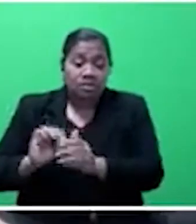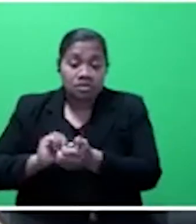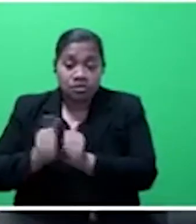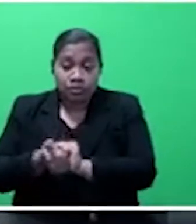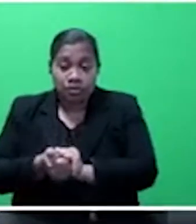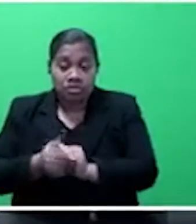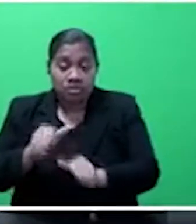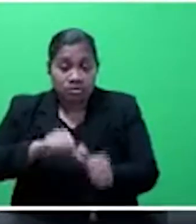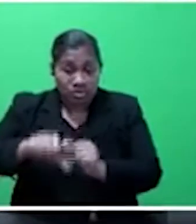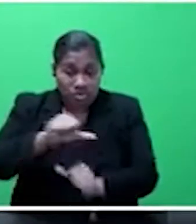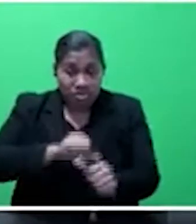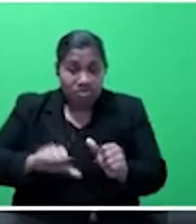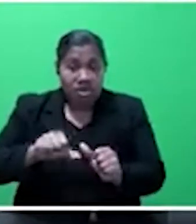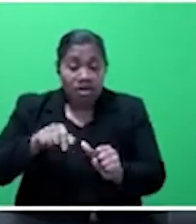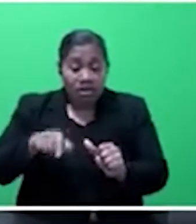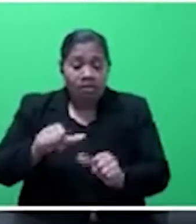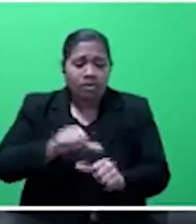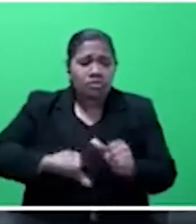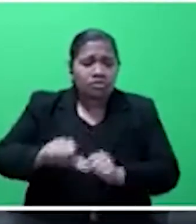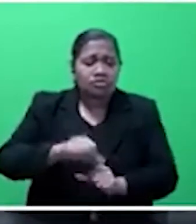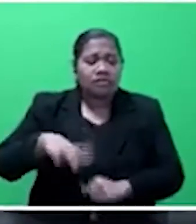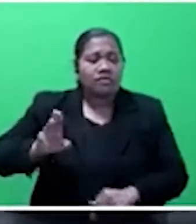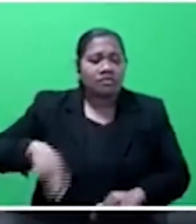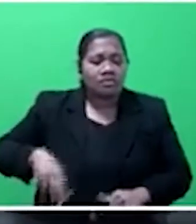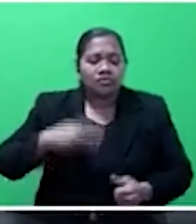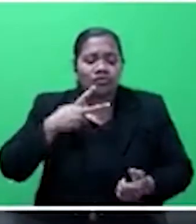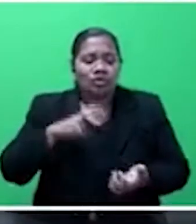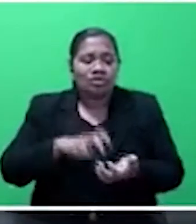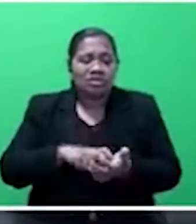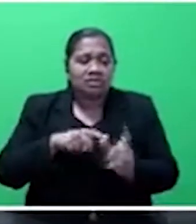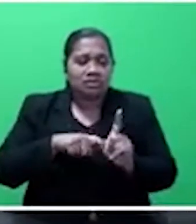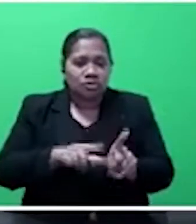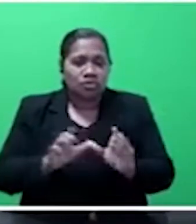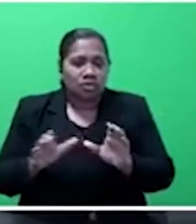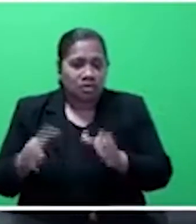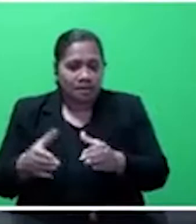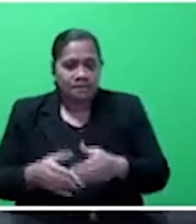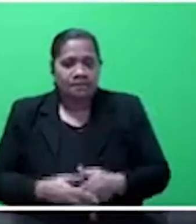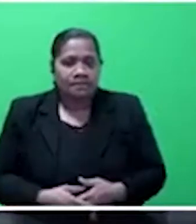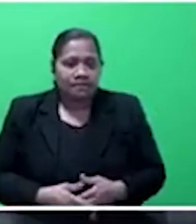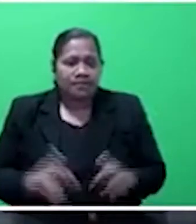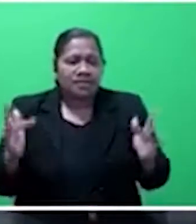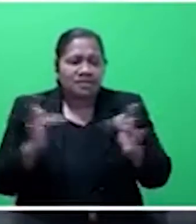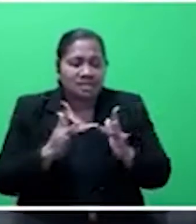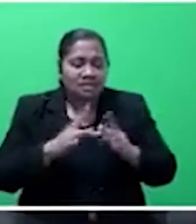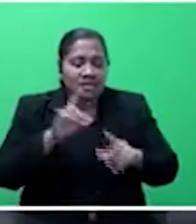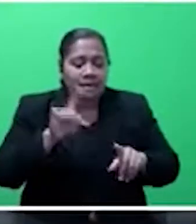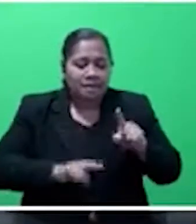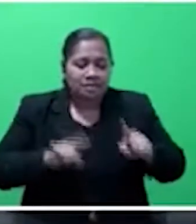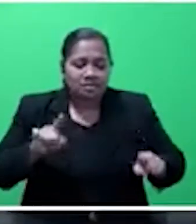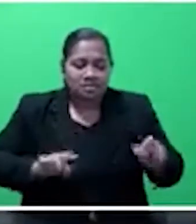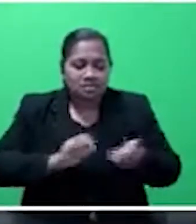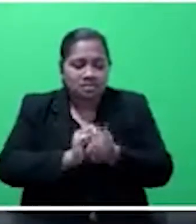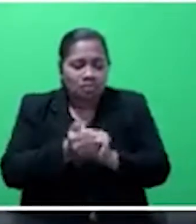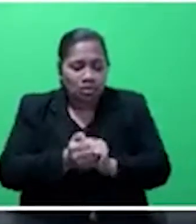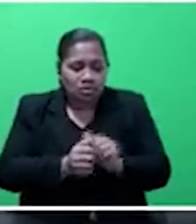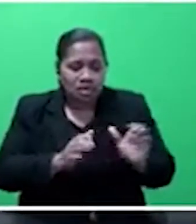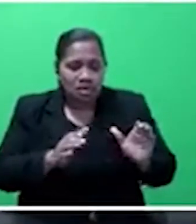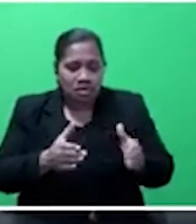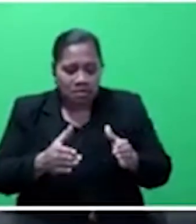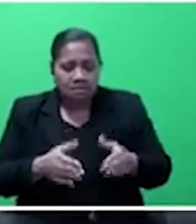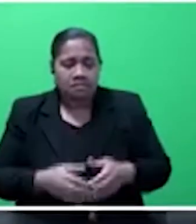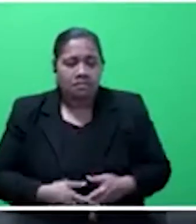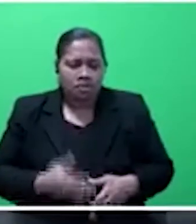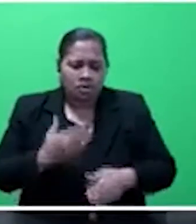an association of members of registered youth clubs, single and multi-sports clubs, and work together to